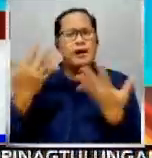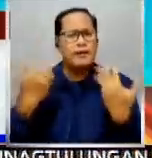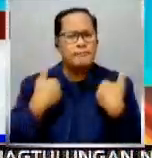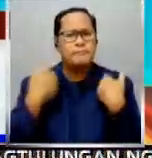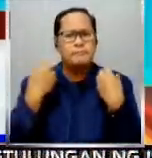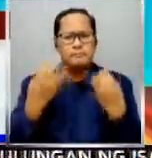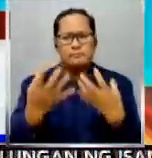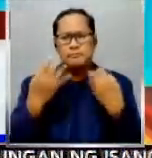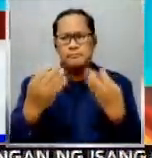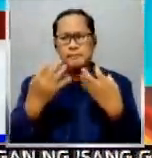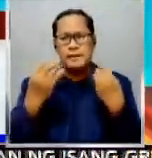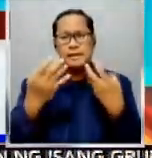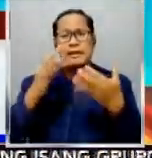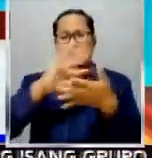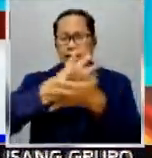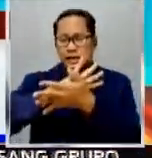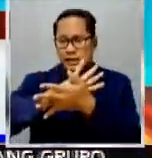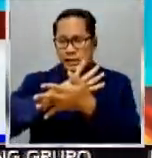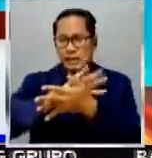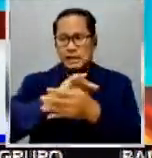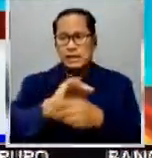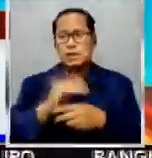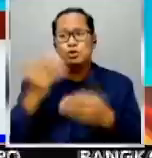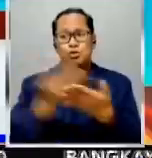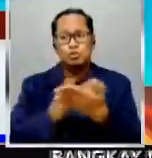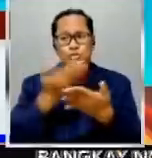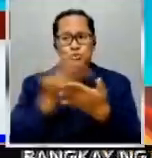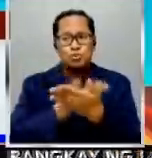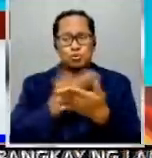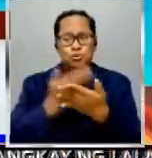cases where the names of